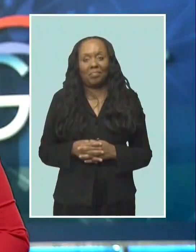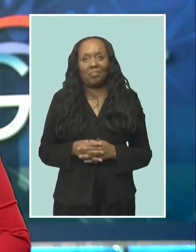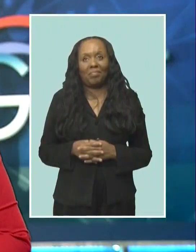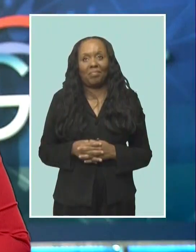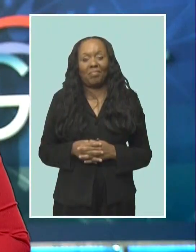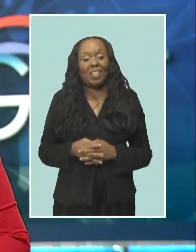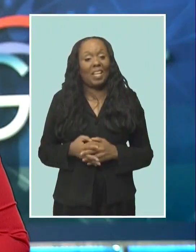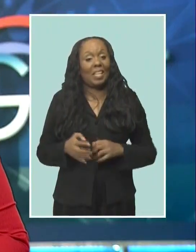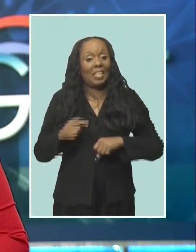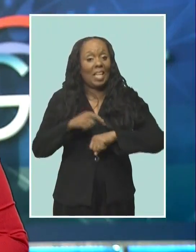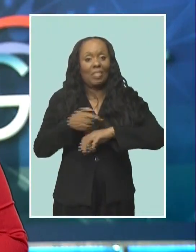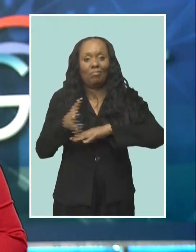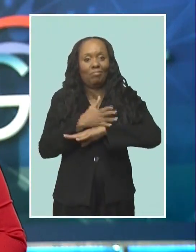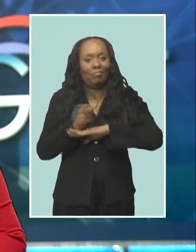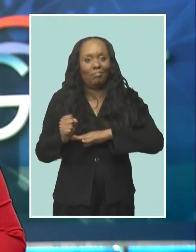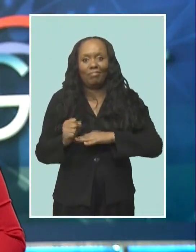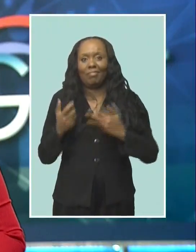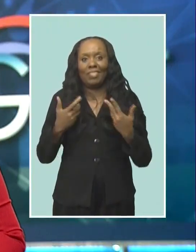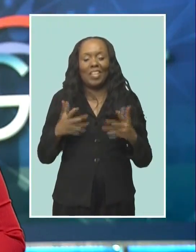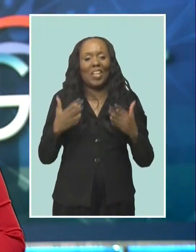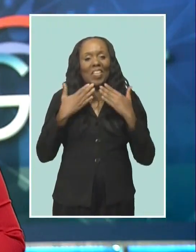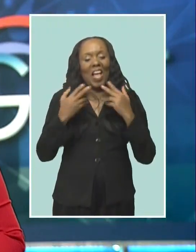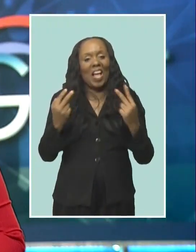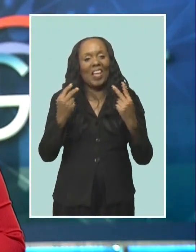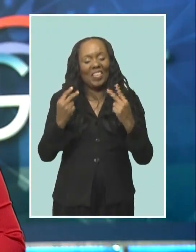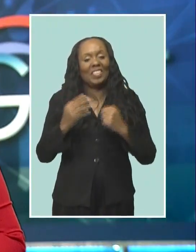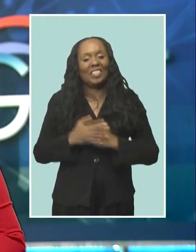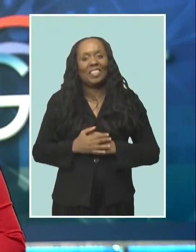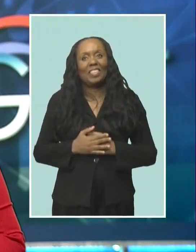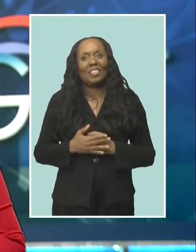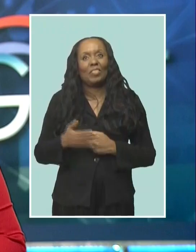Well, look at the time. That's news. Thank you so much for spending the time with